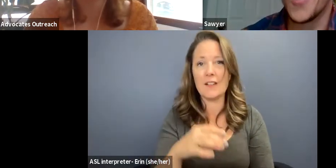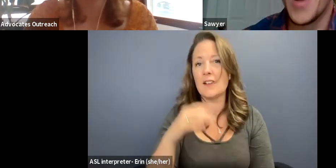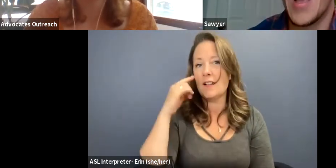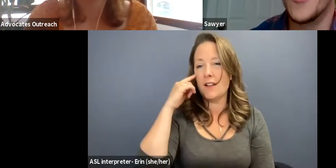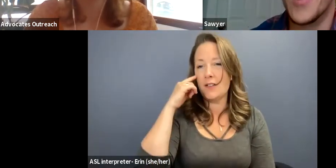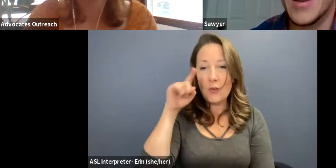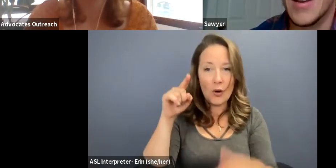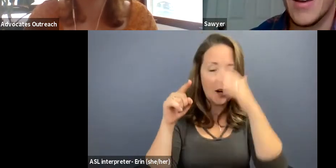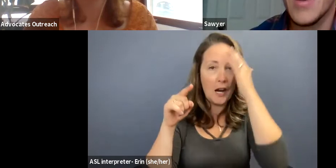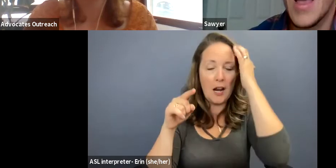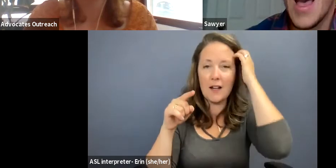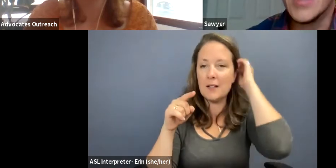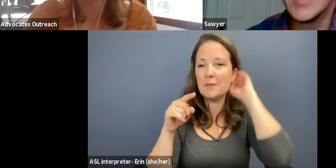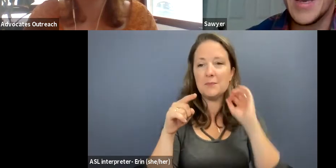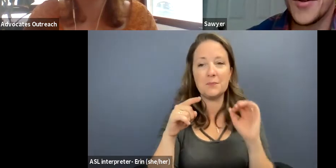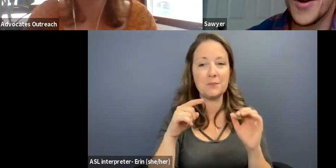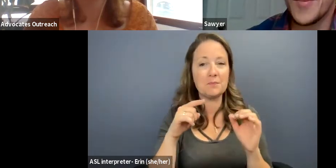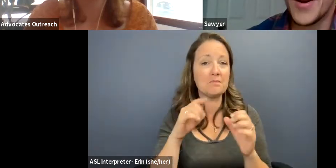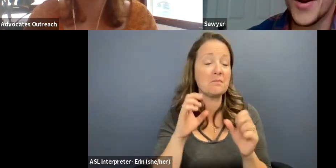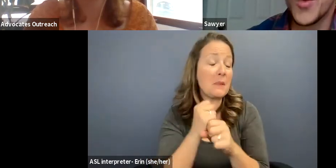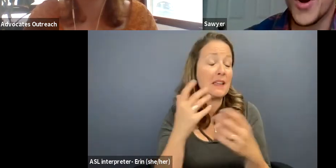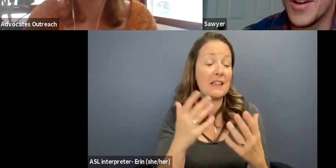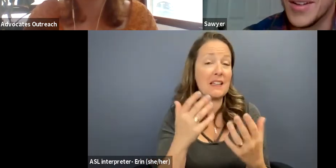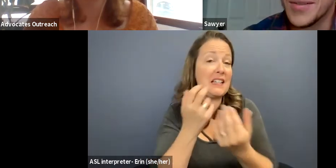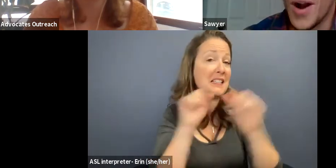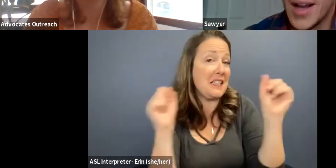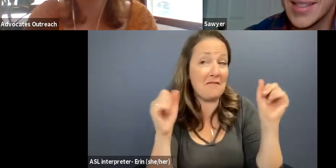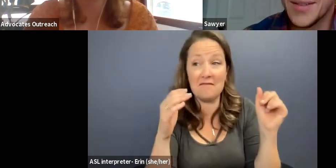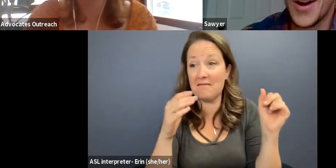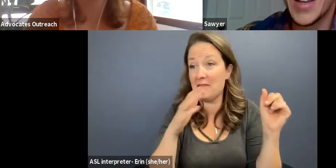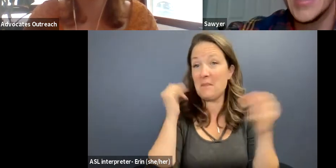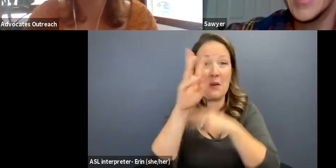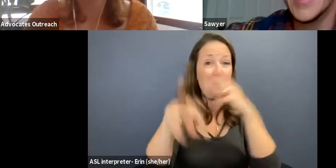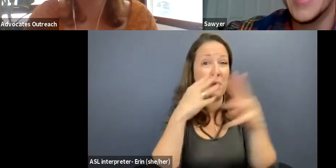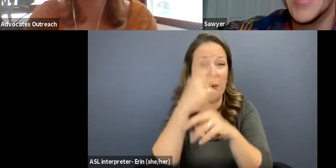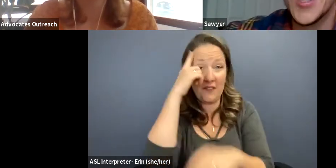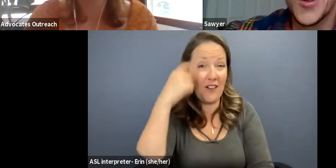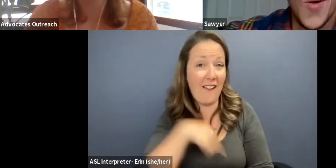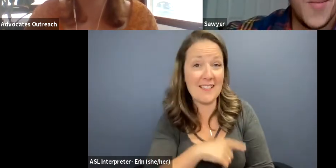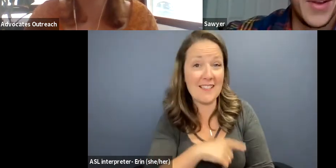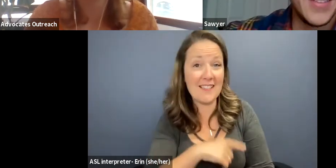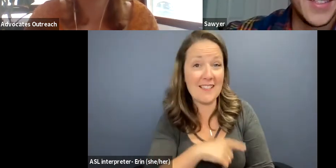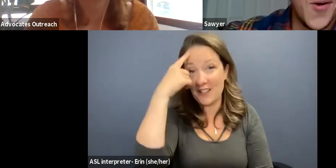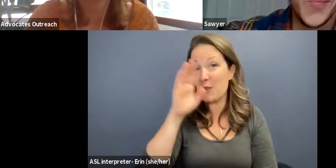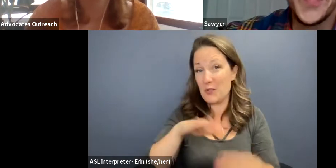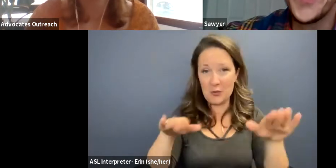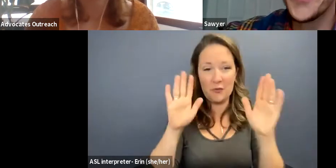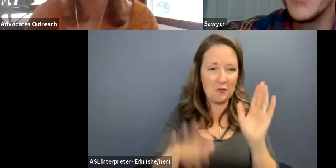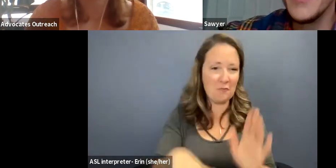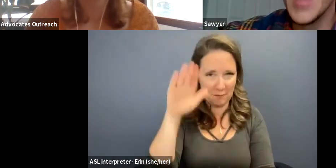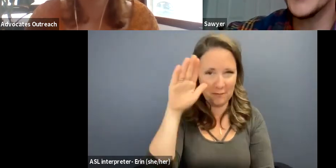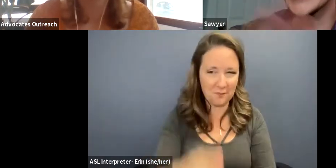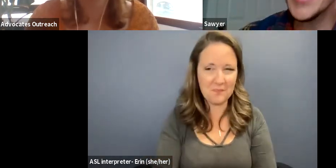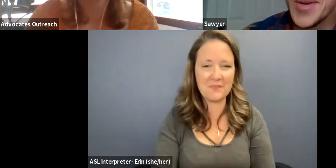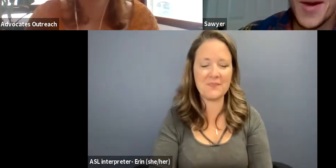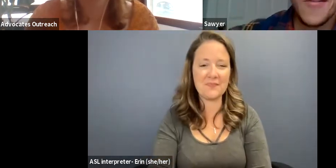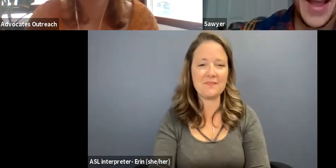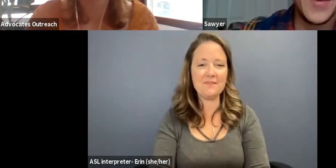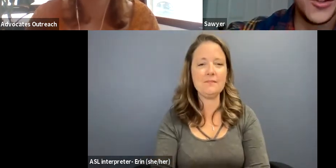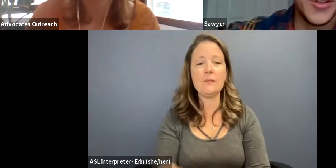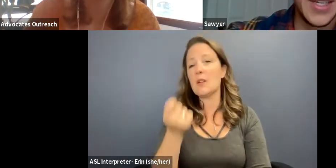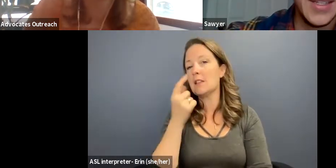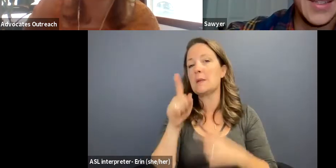kinds of topics related to sexuality for students everywhere from, well, we have parent